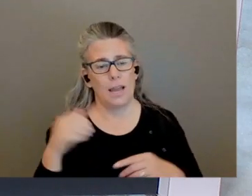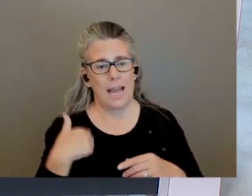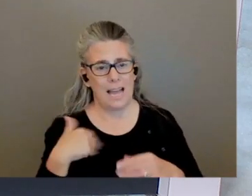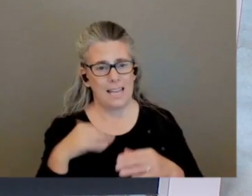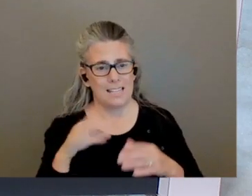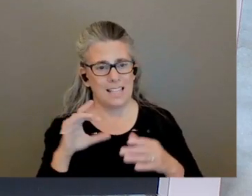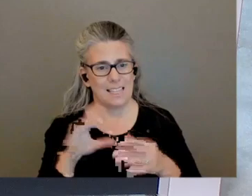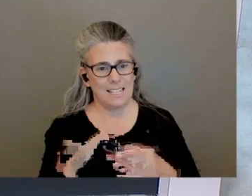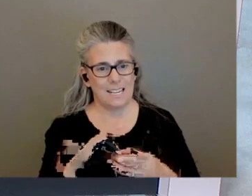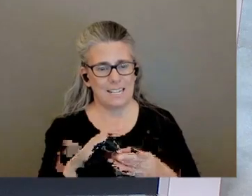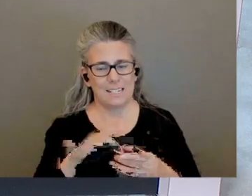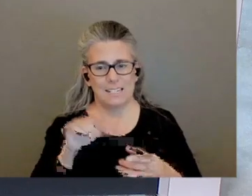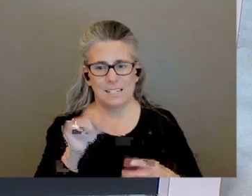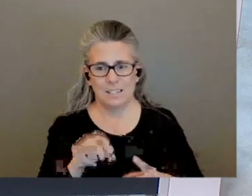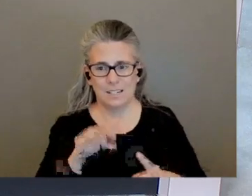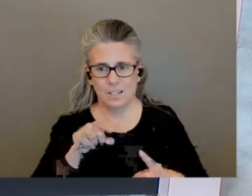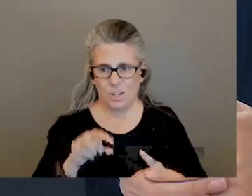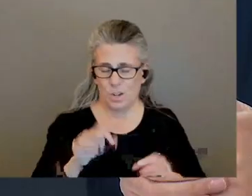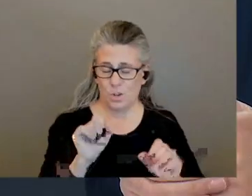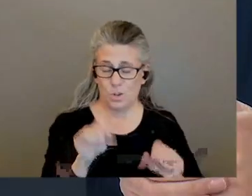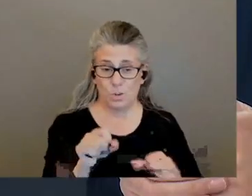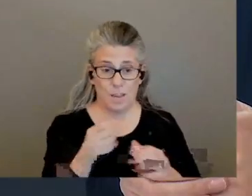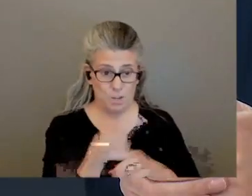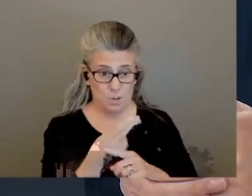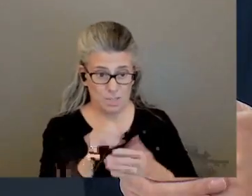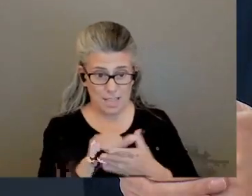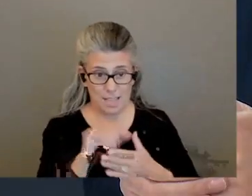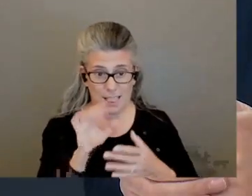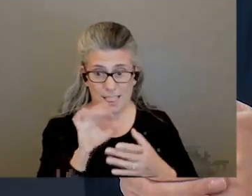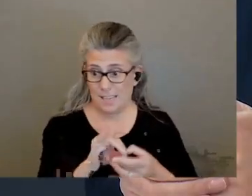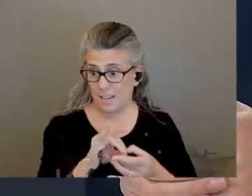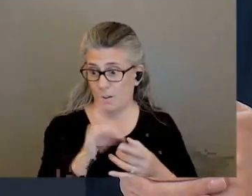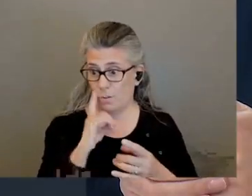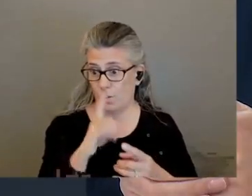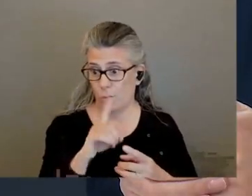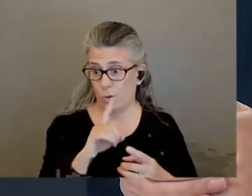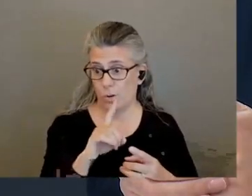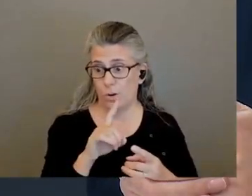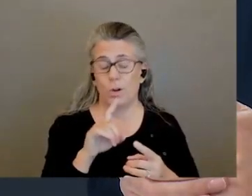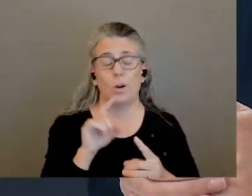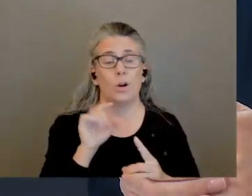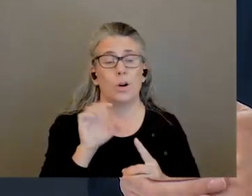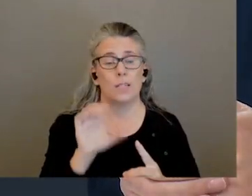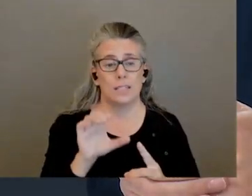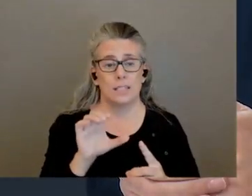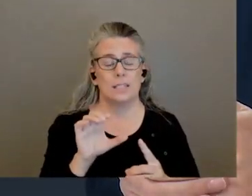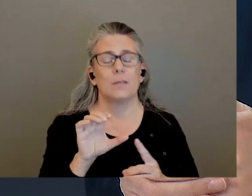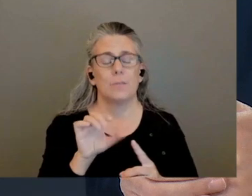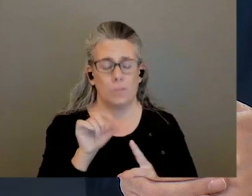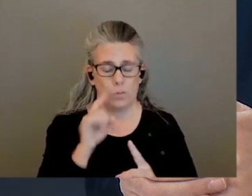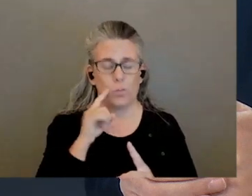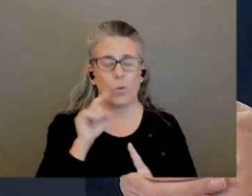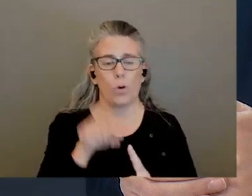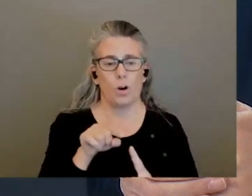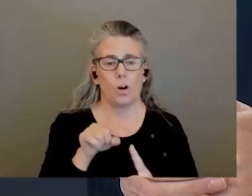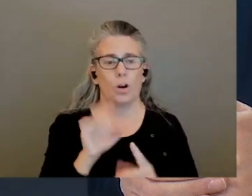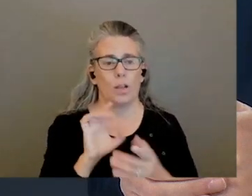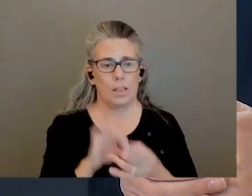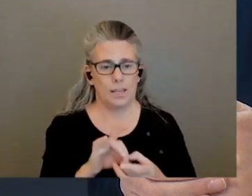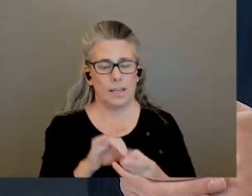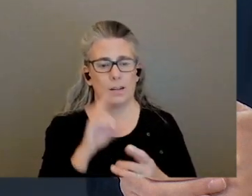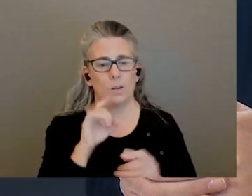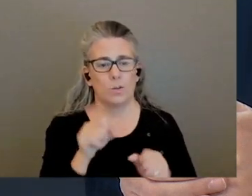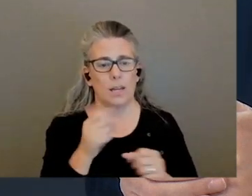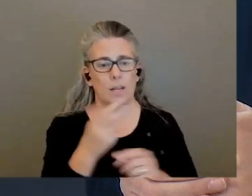your company to get access to those. The only thing you can't do is use those for production workload, but it's a